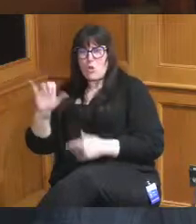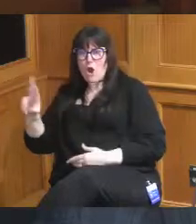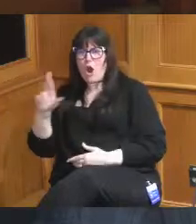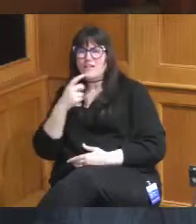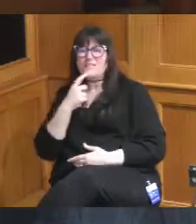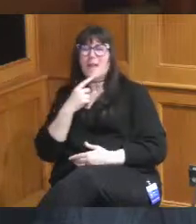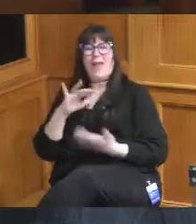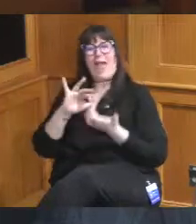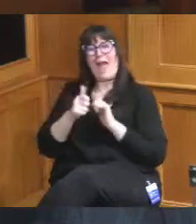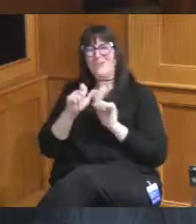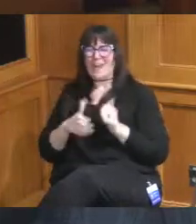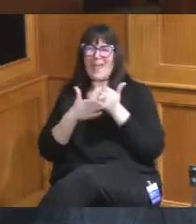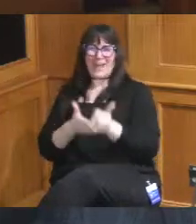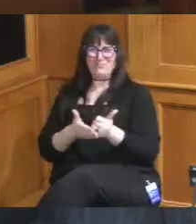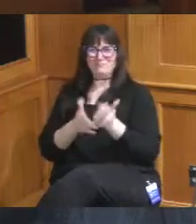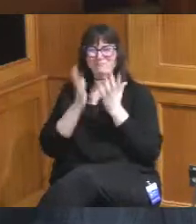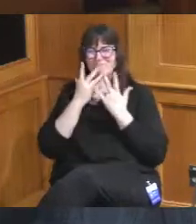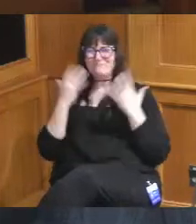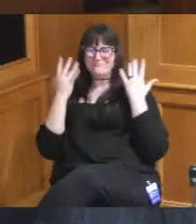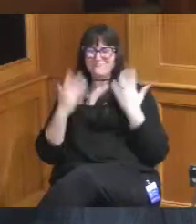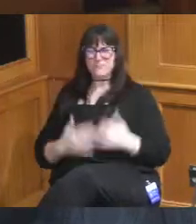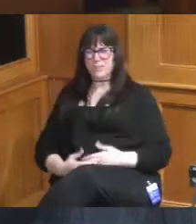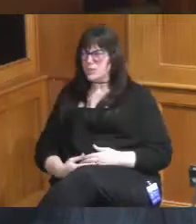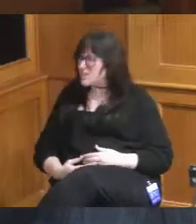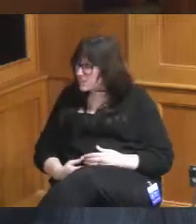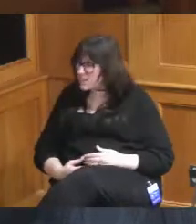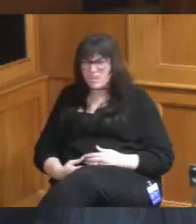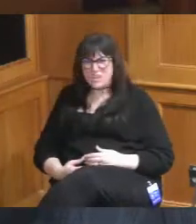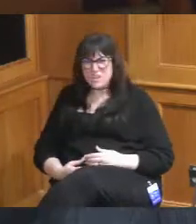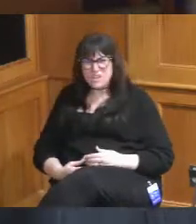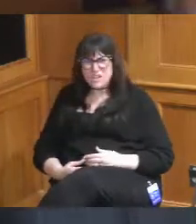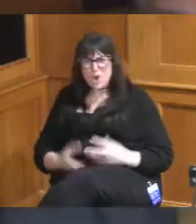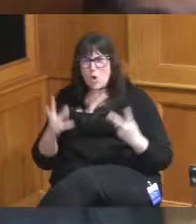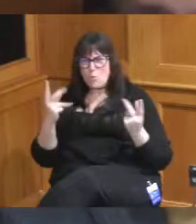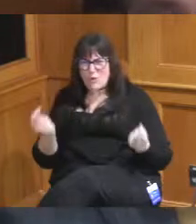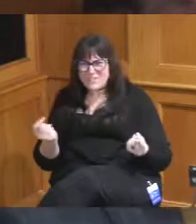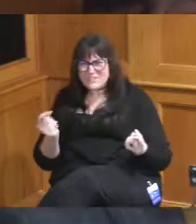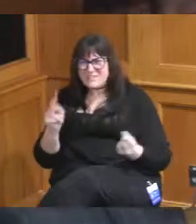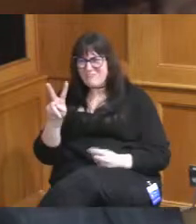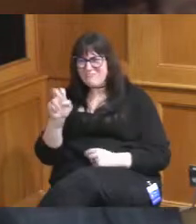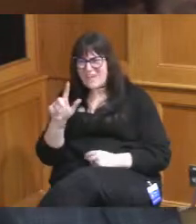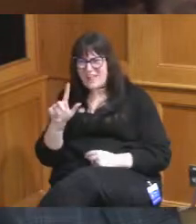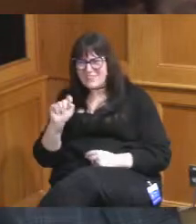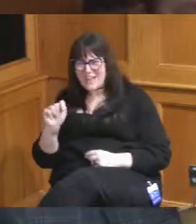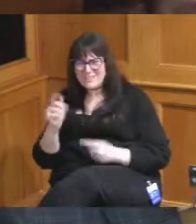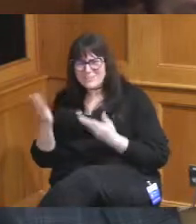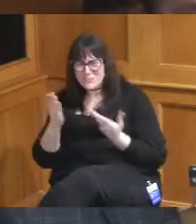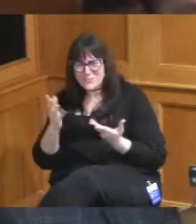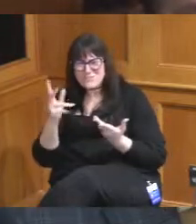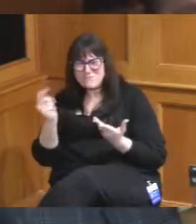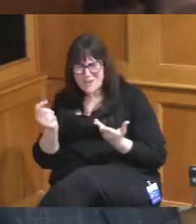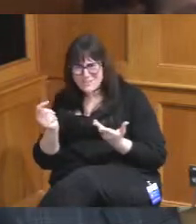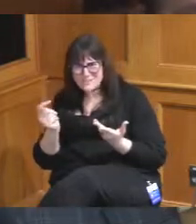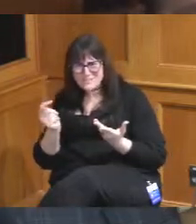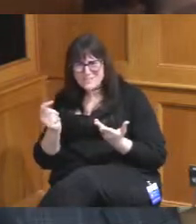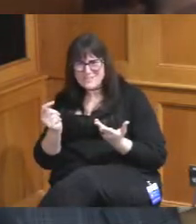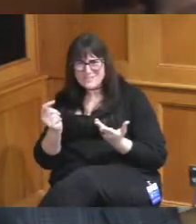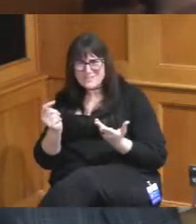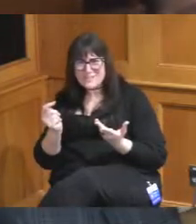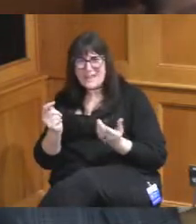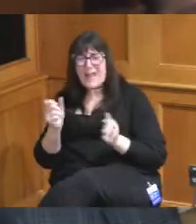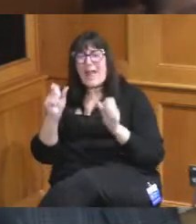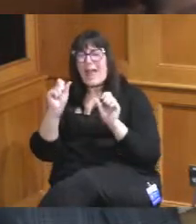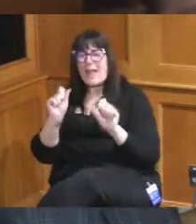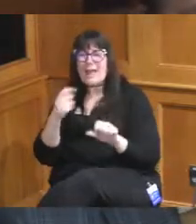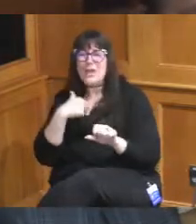was a customer service. I mean, this was like valet service. Can we go back and get your